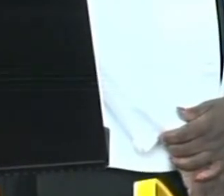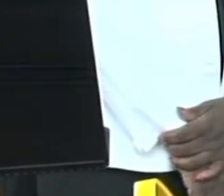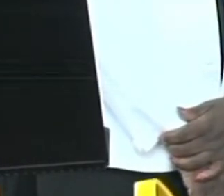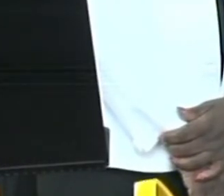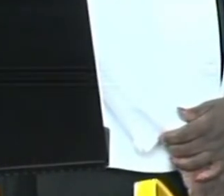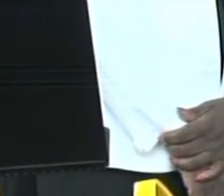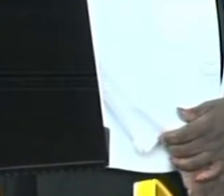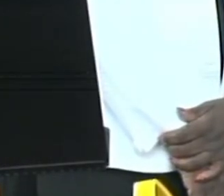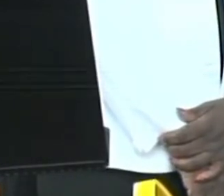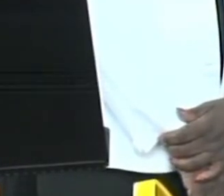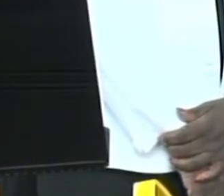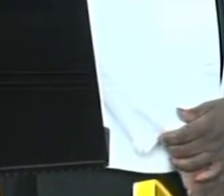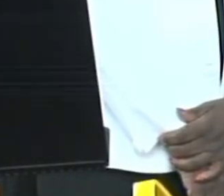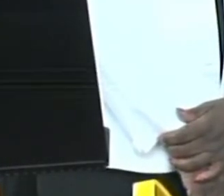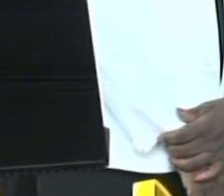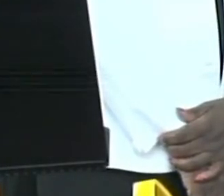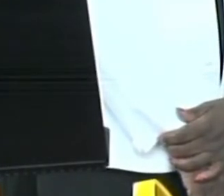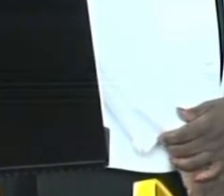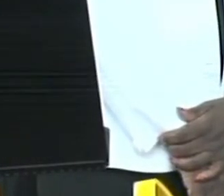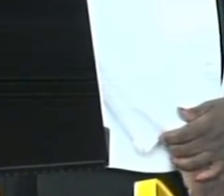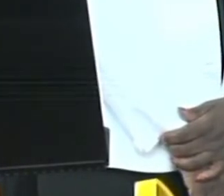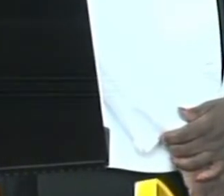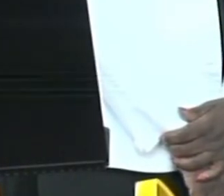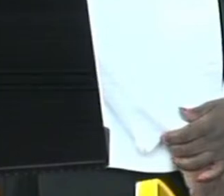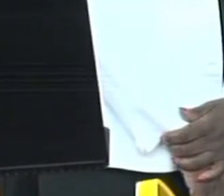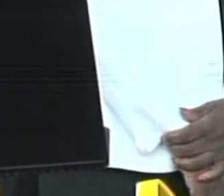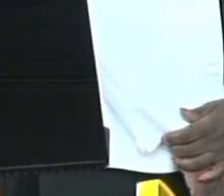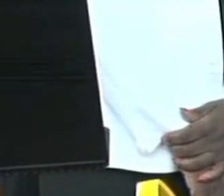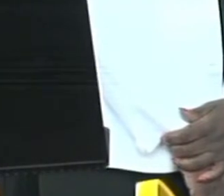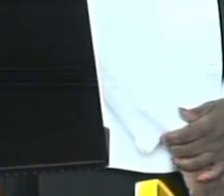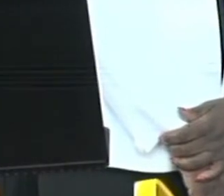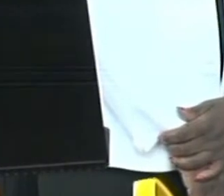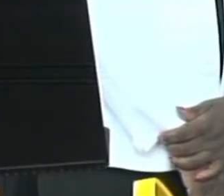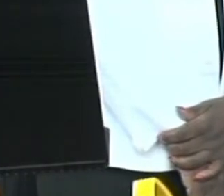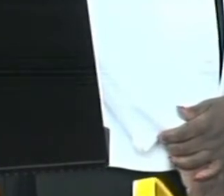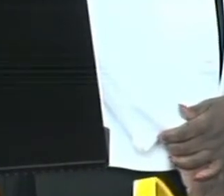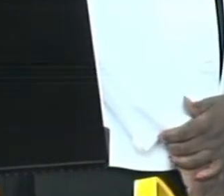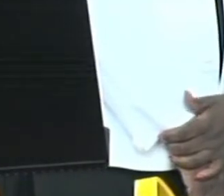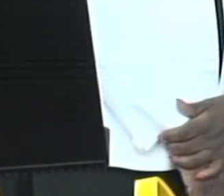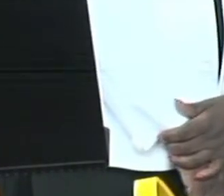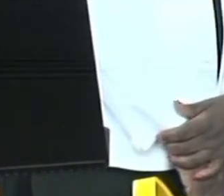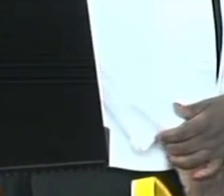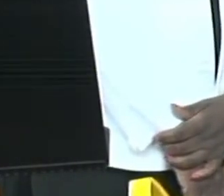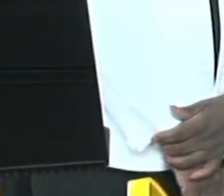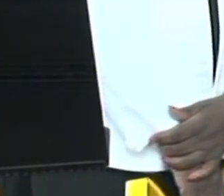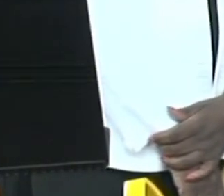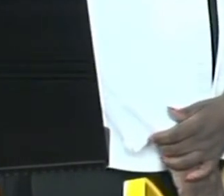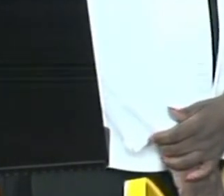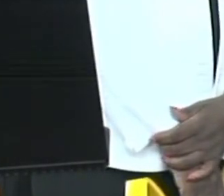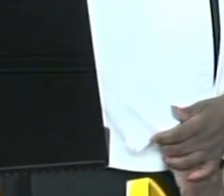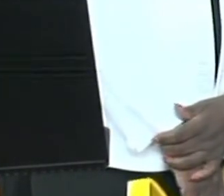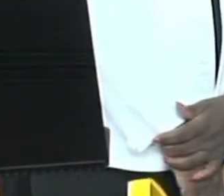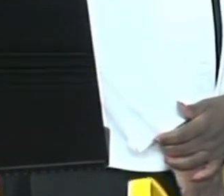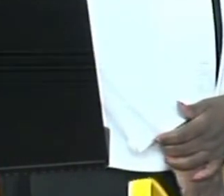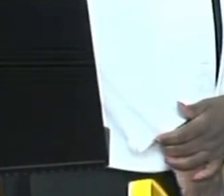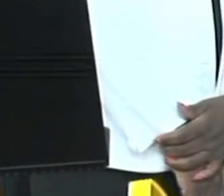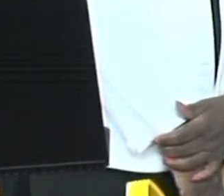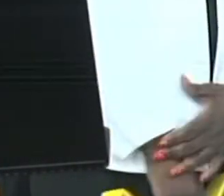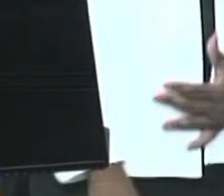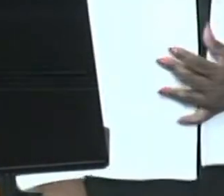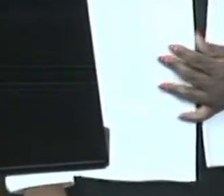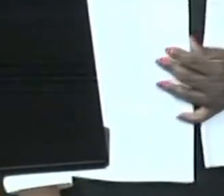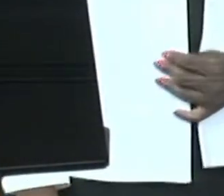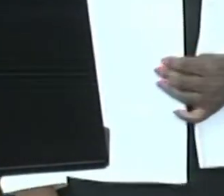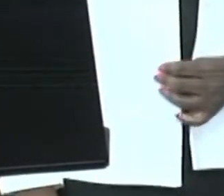goodness. Oh, Lord, we bless you and we thank you. For it's in your name we pray.